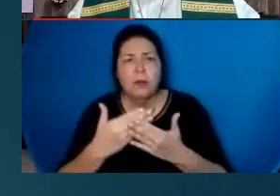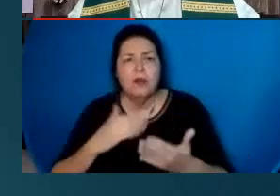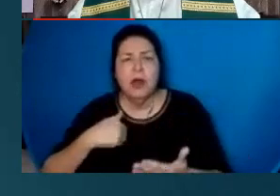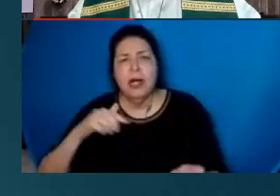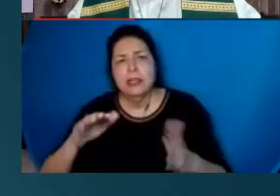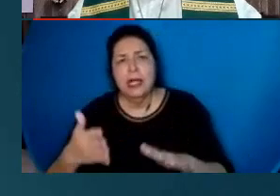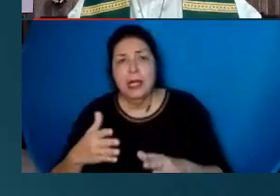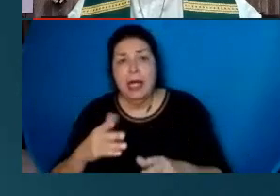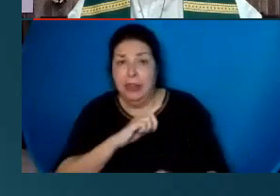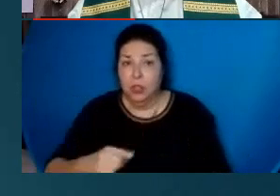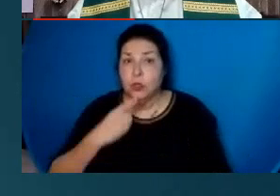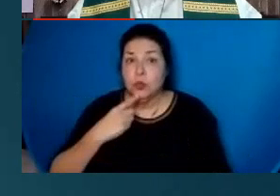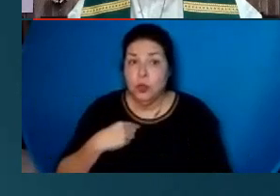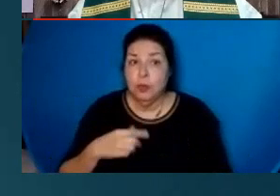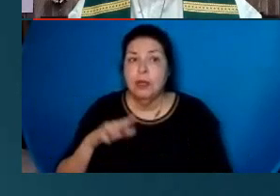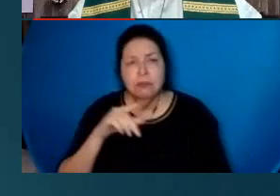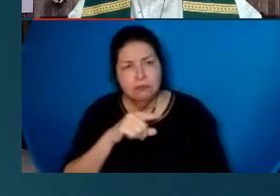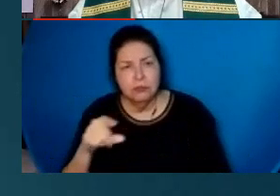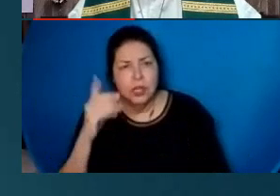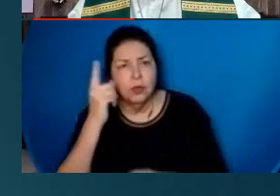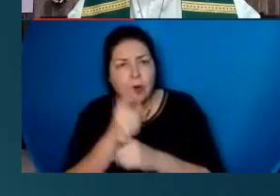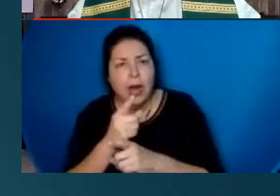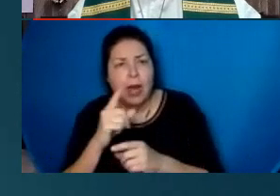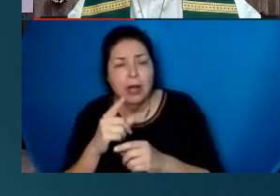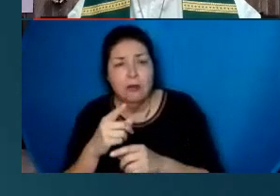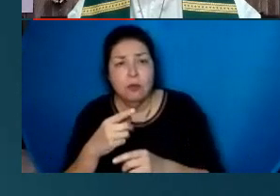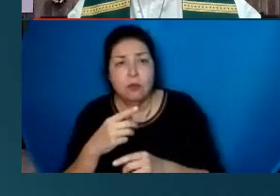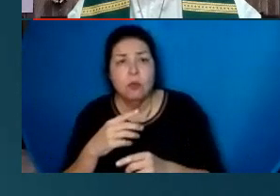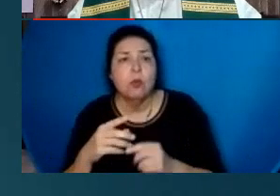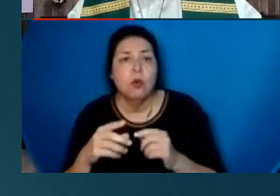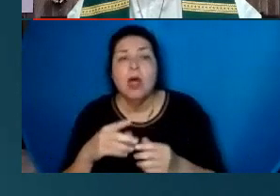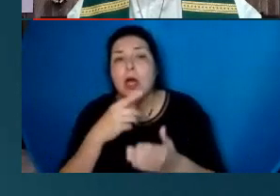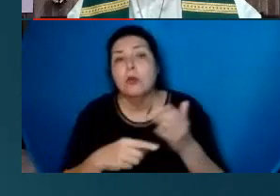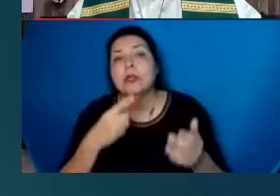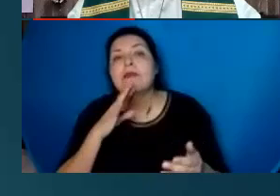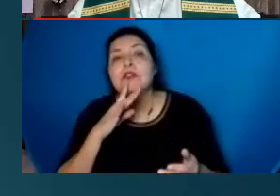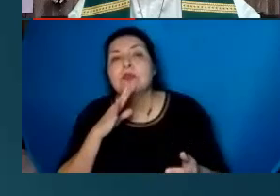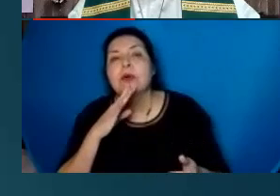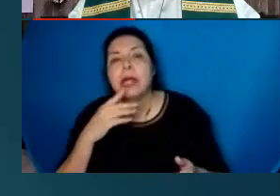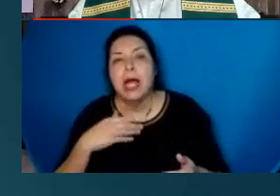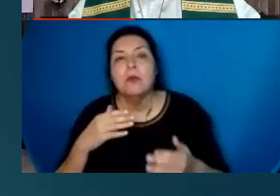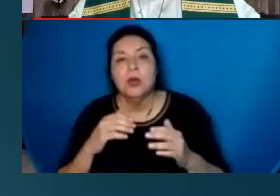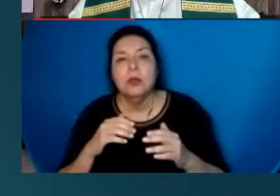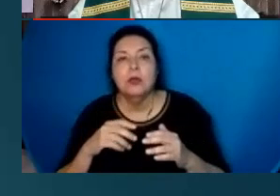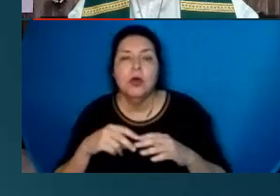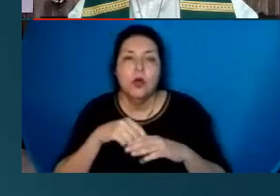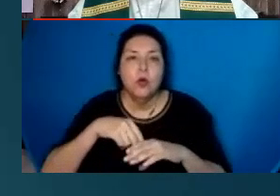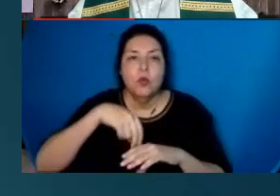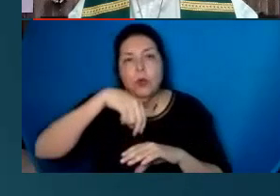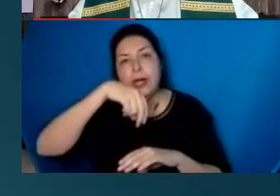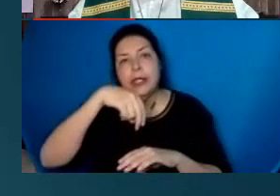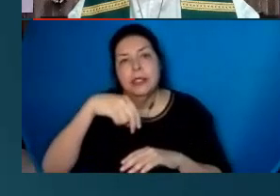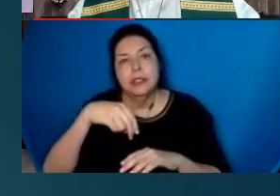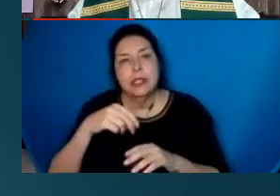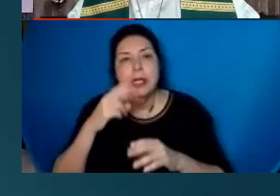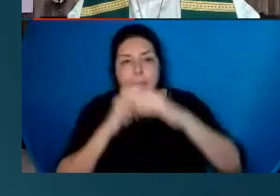to me, "They are right when in what they have spoken. I will raise up for them a prophet like you from among their